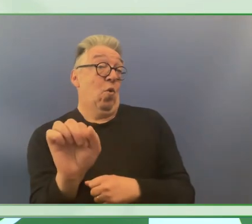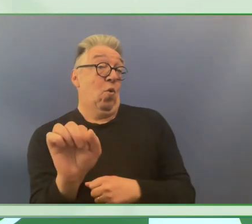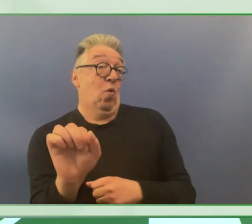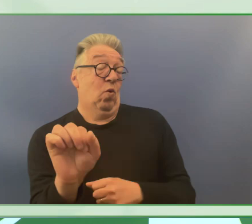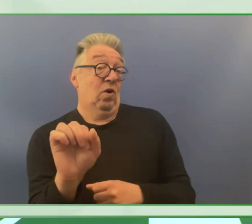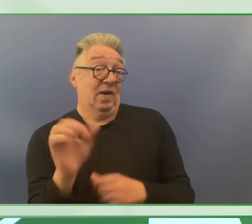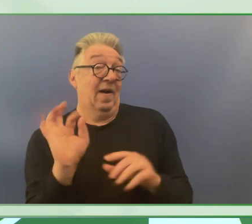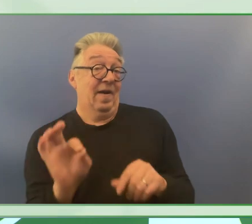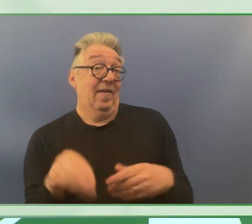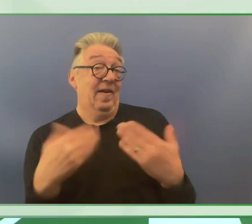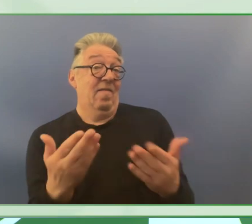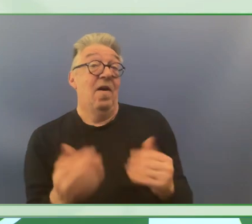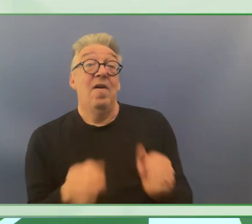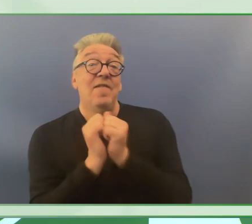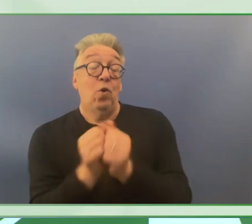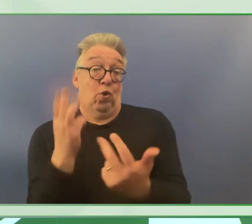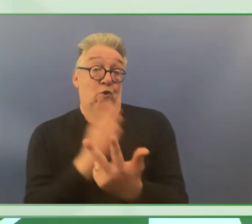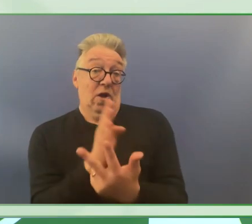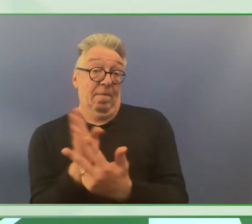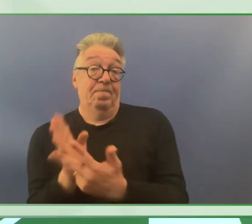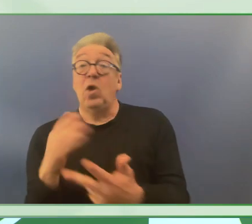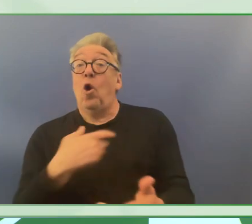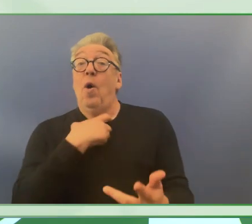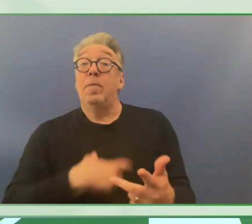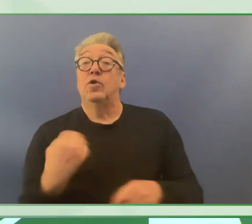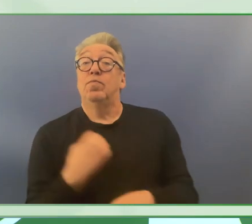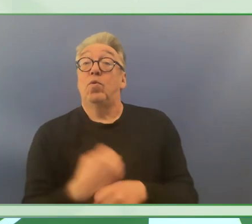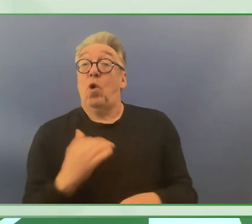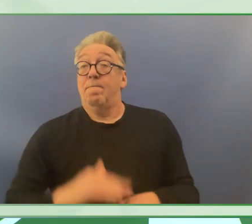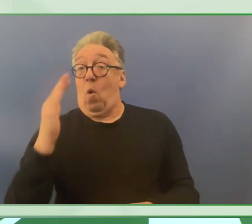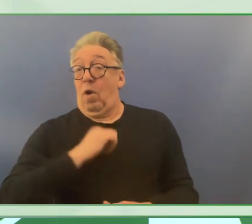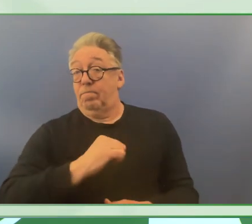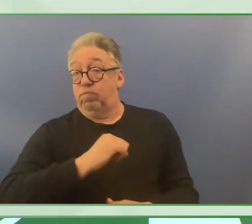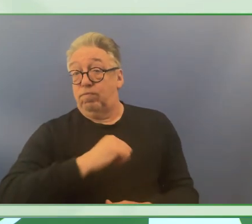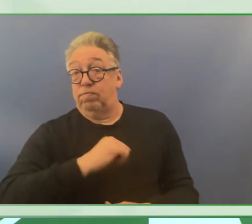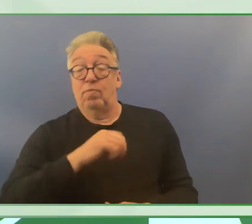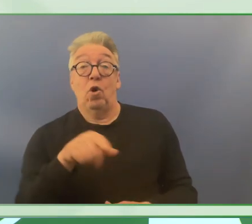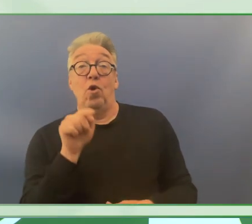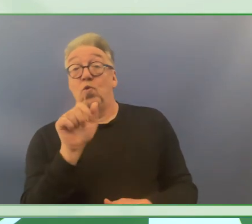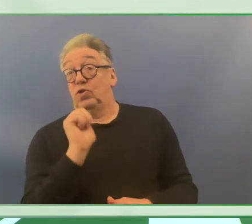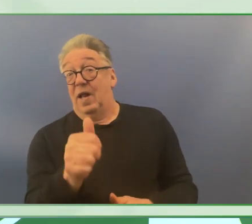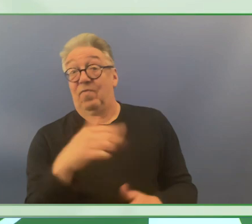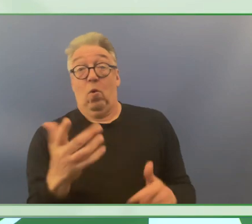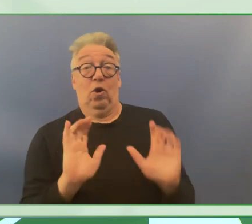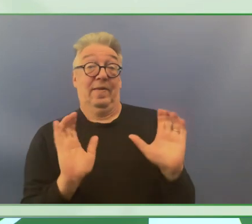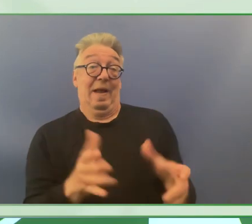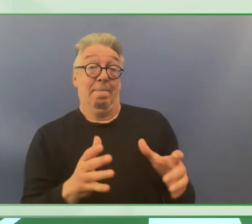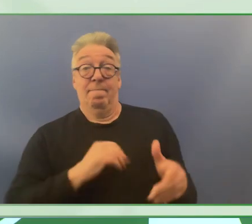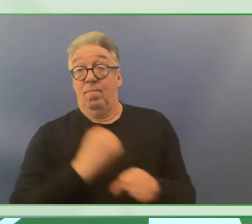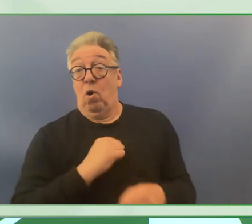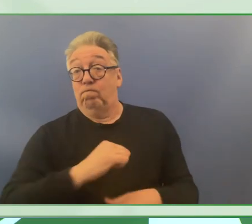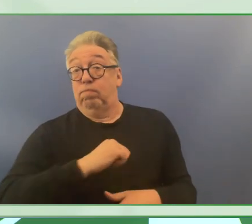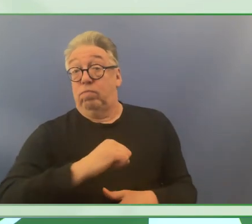1 is boosting the personal productivity of yourself or your team members, and it could be done in ways like the previously